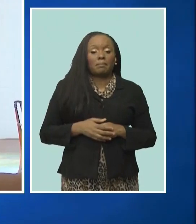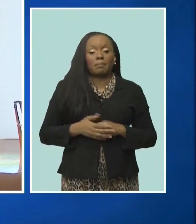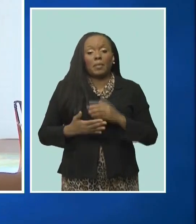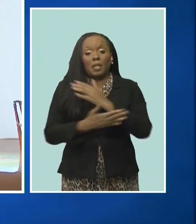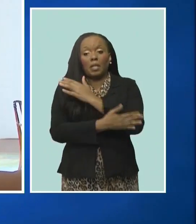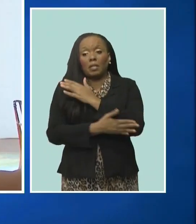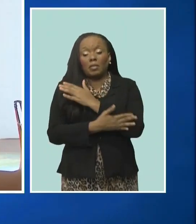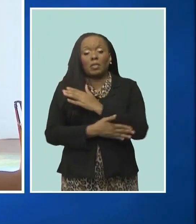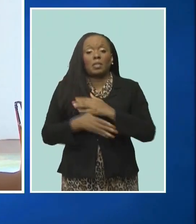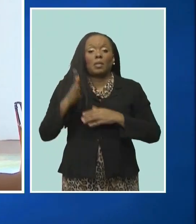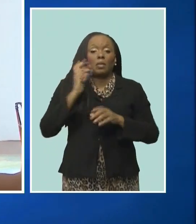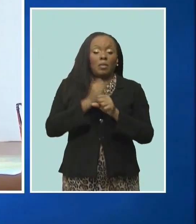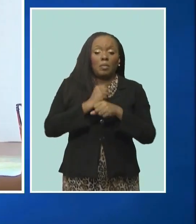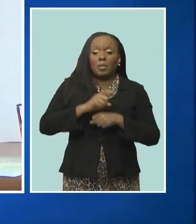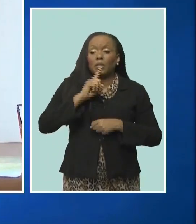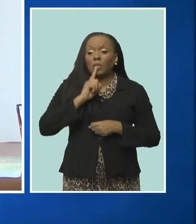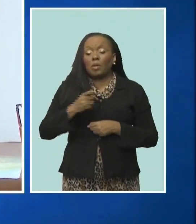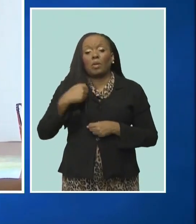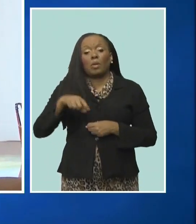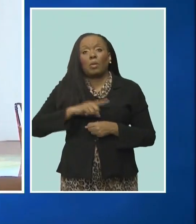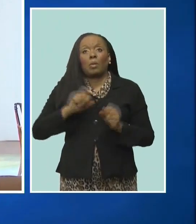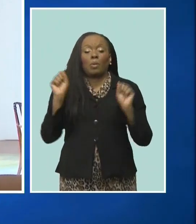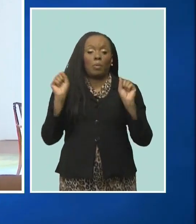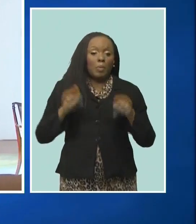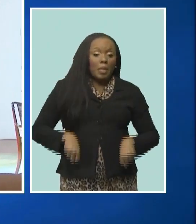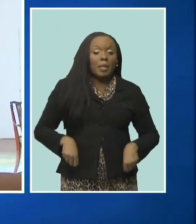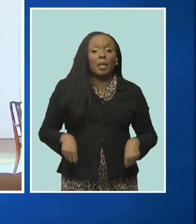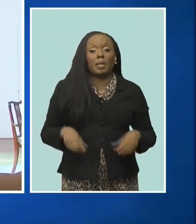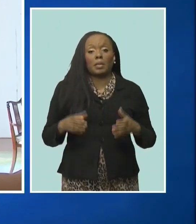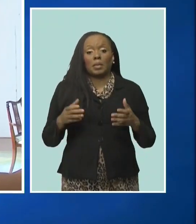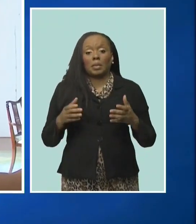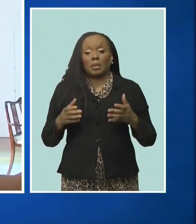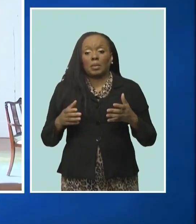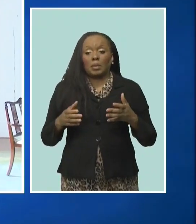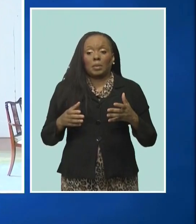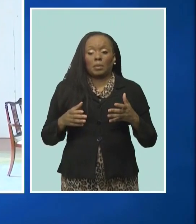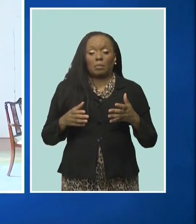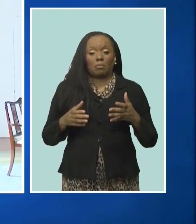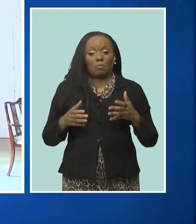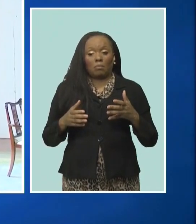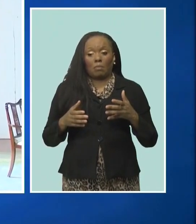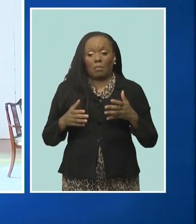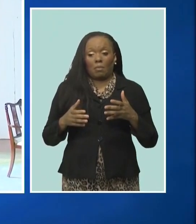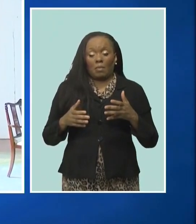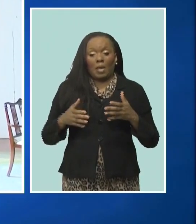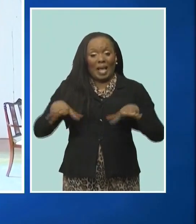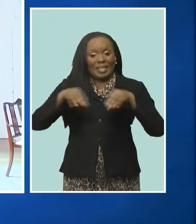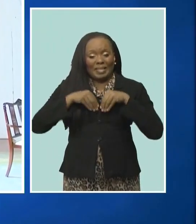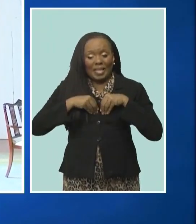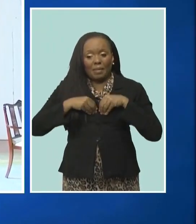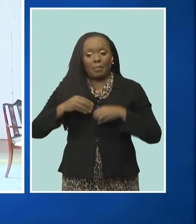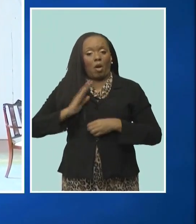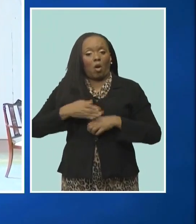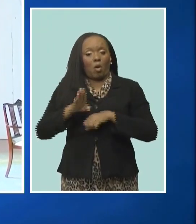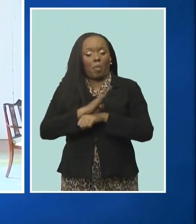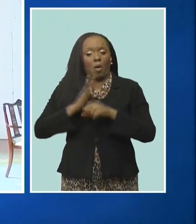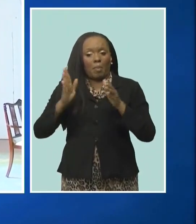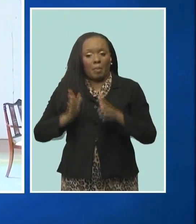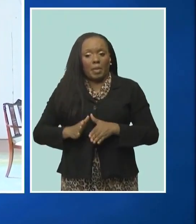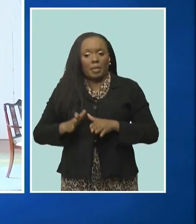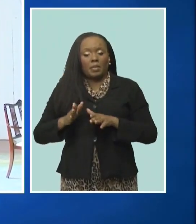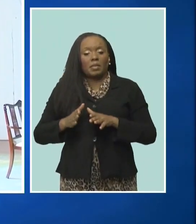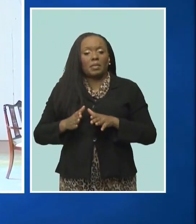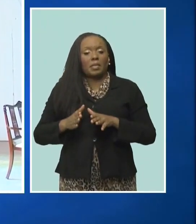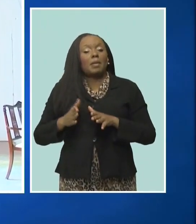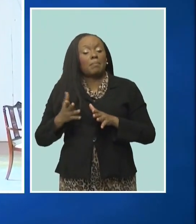ensure that we can do this in a dignified way. And I certainly have asked my Ministry of Foreign Affairs to coordinate to see